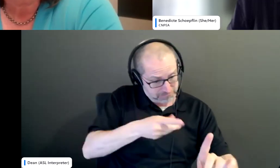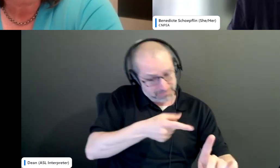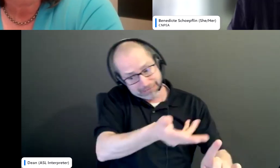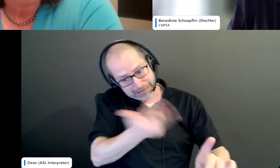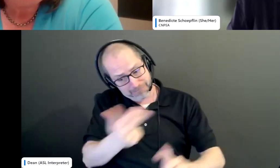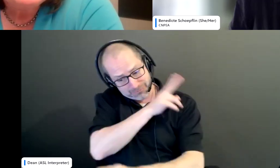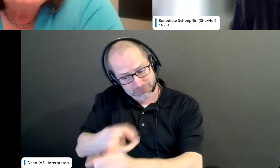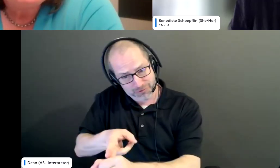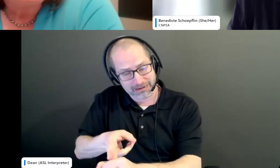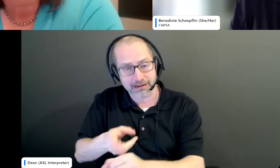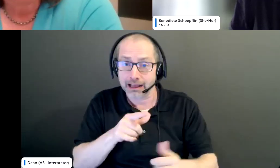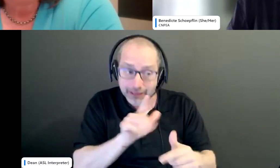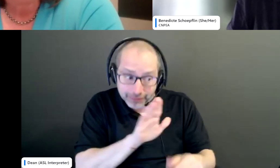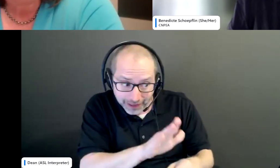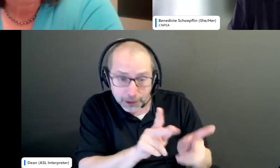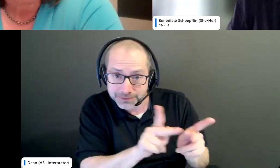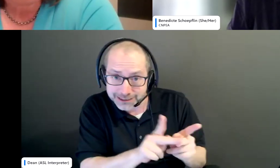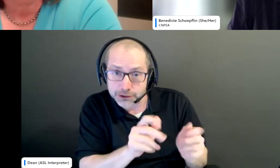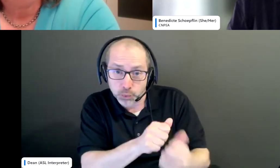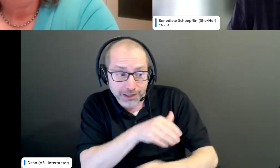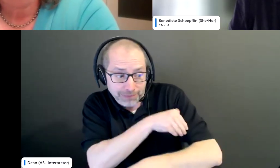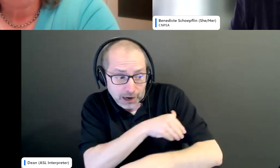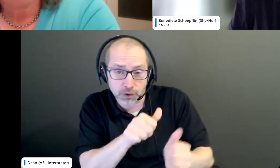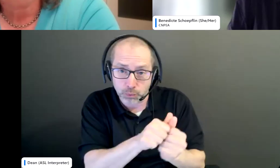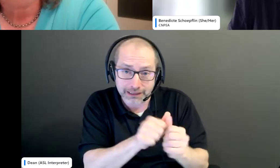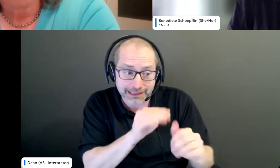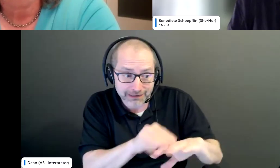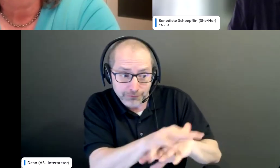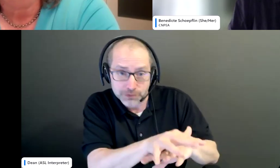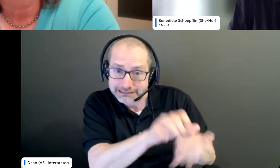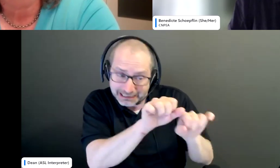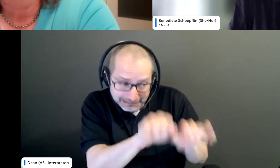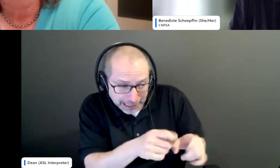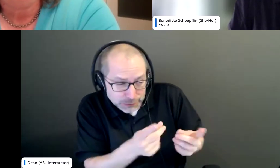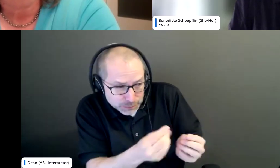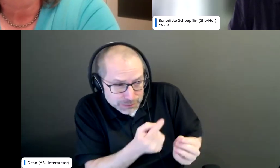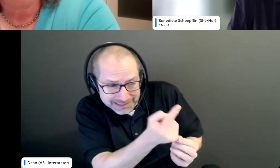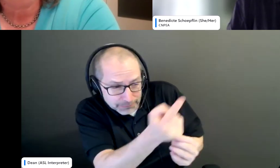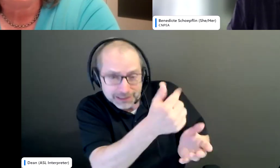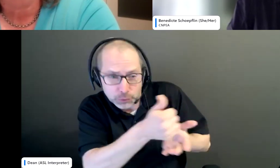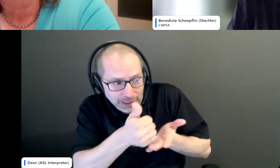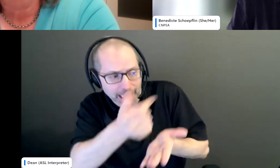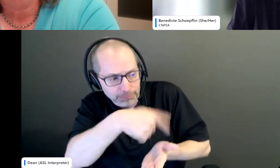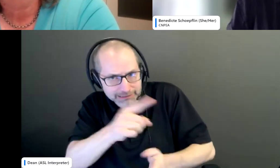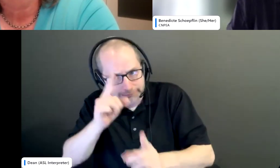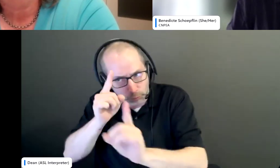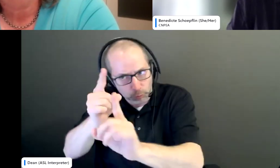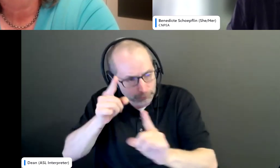power to influence, to do what they can to help us achieve these goals. It's in all of our interests.